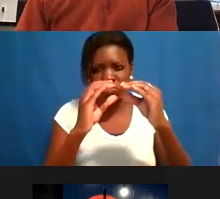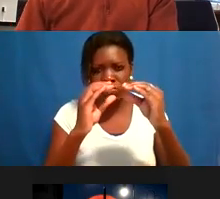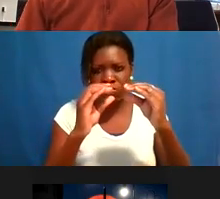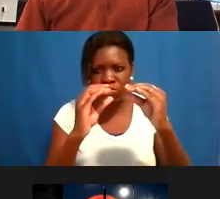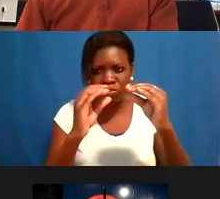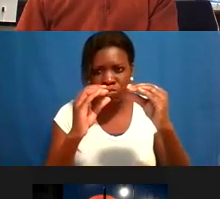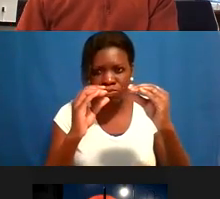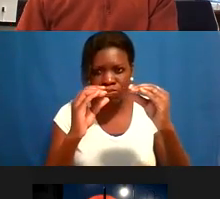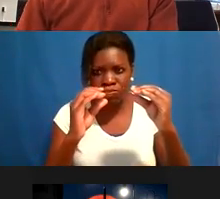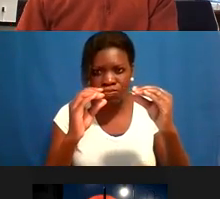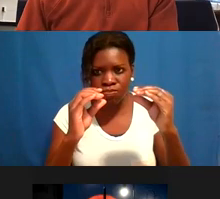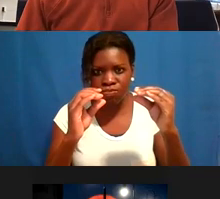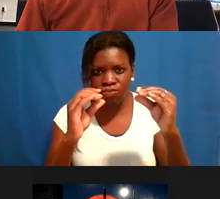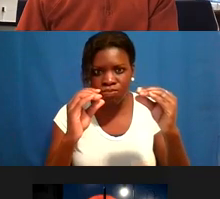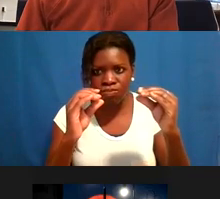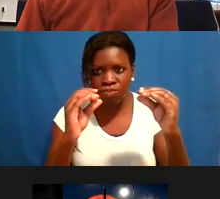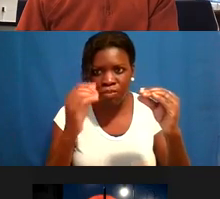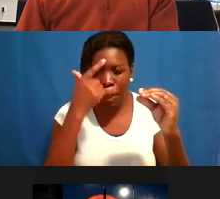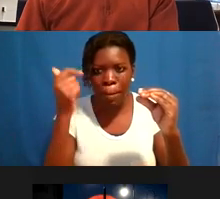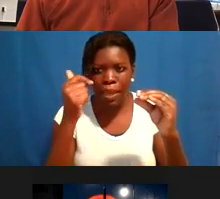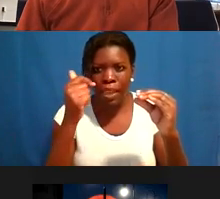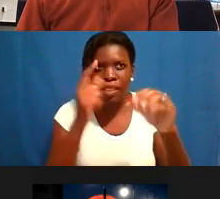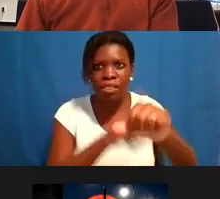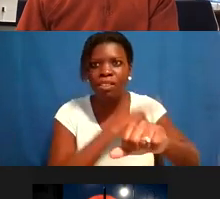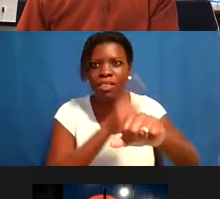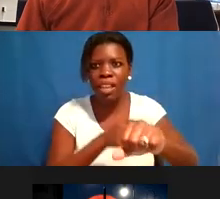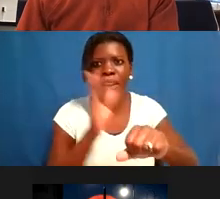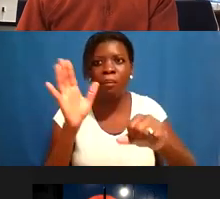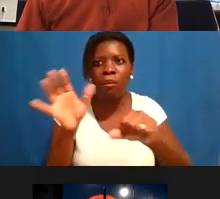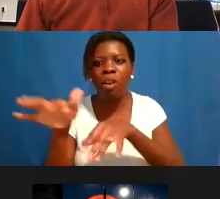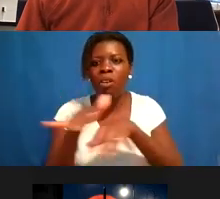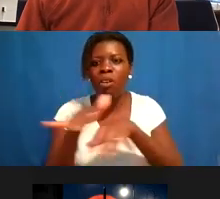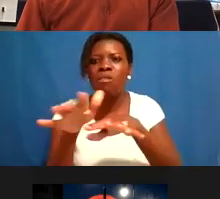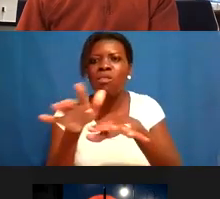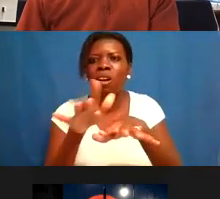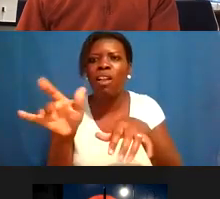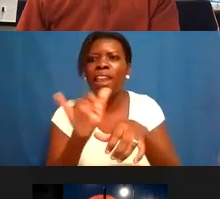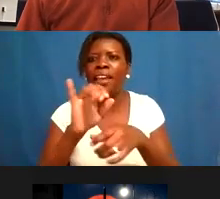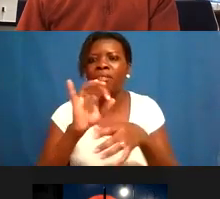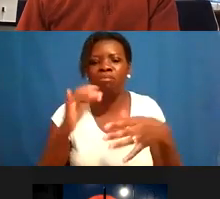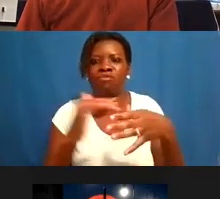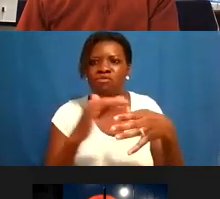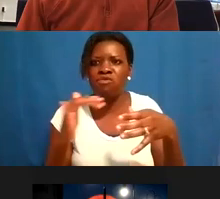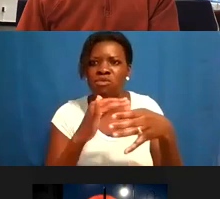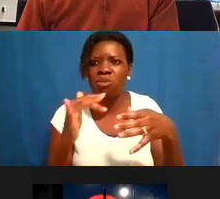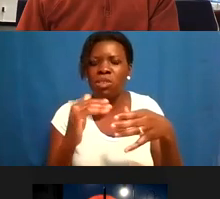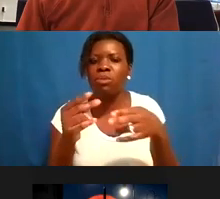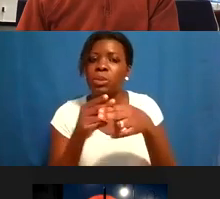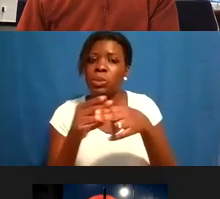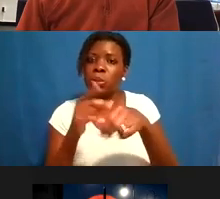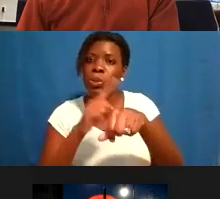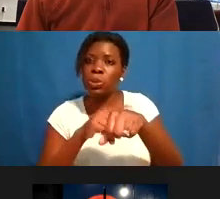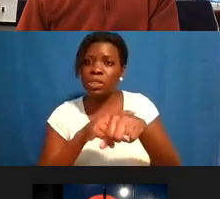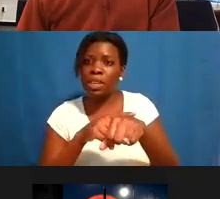long times, silly putty flows, it's fluid-like. Whereas in really, really short times, it